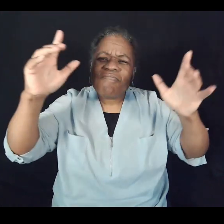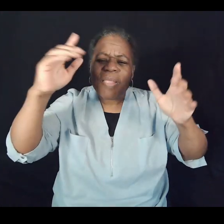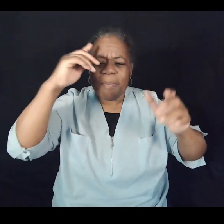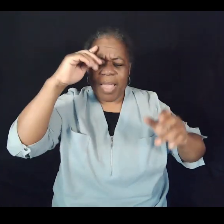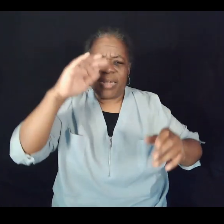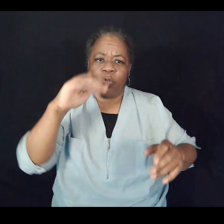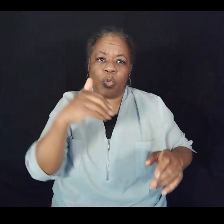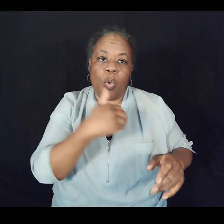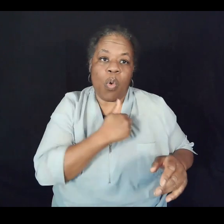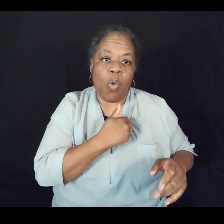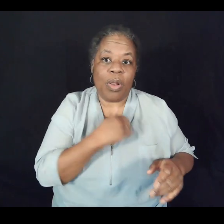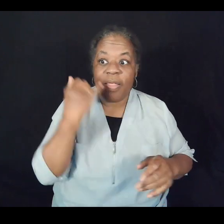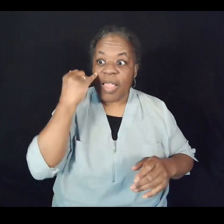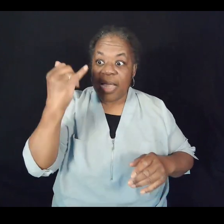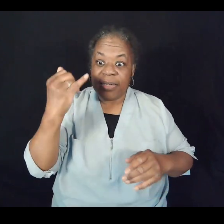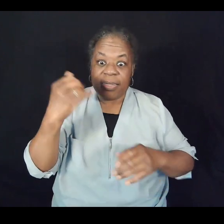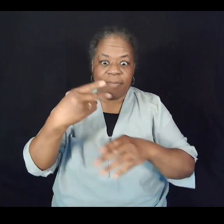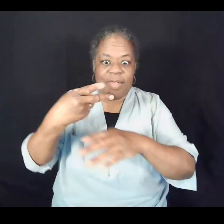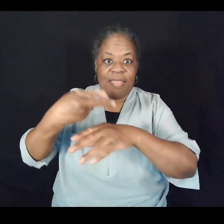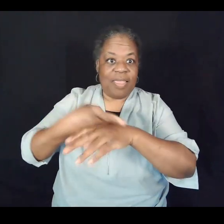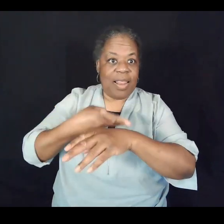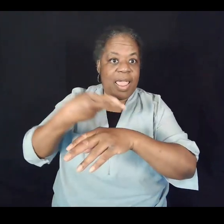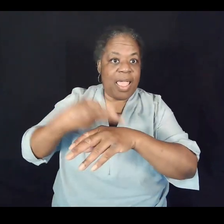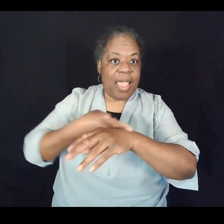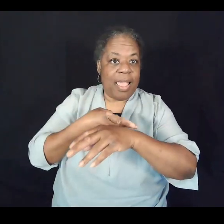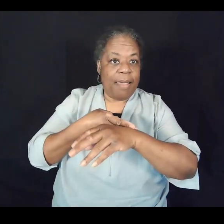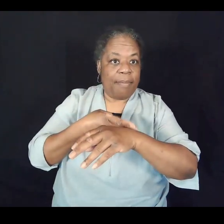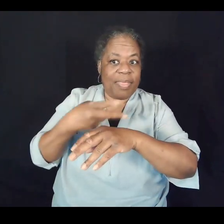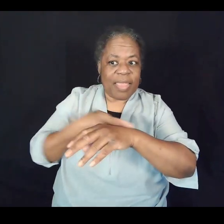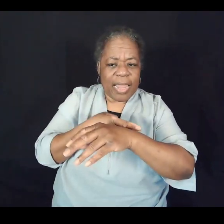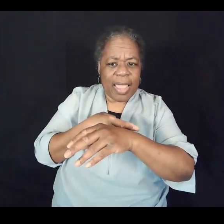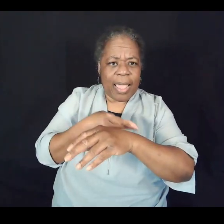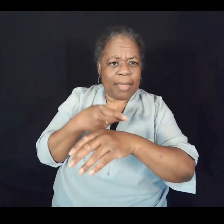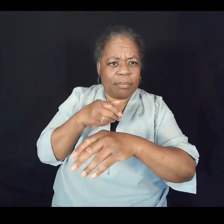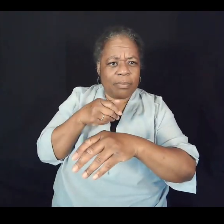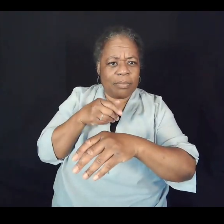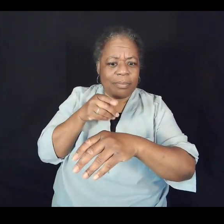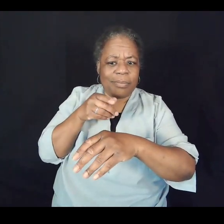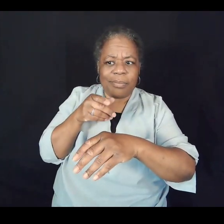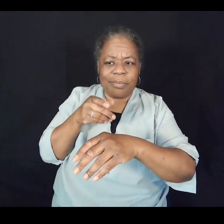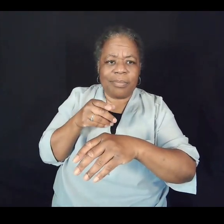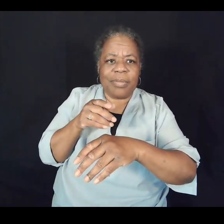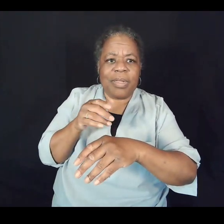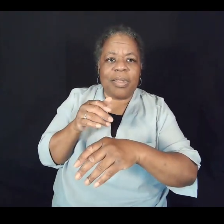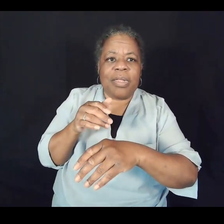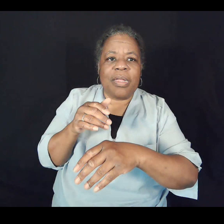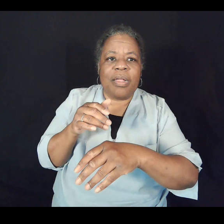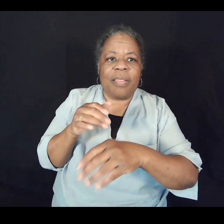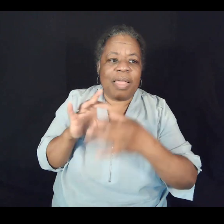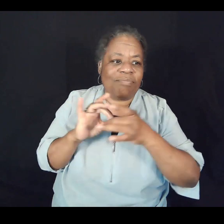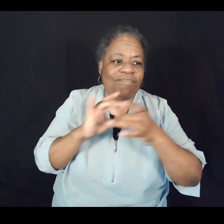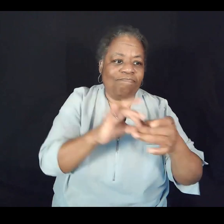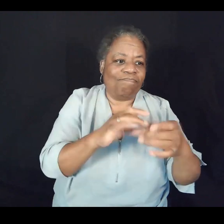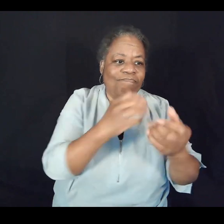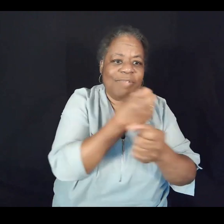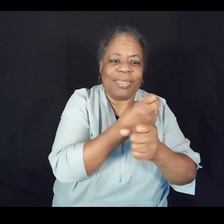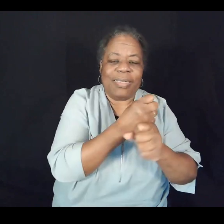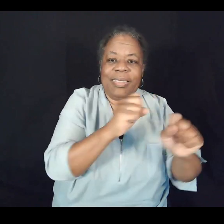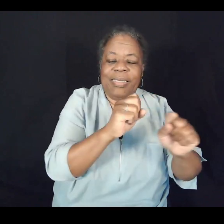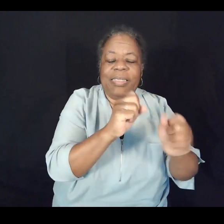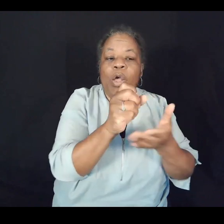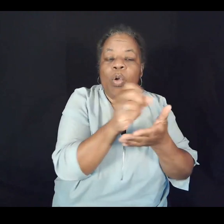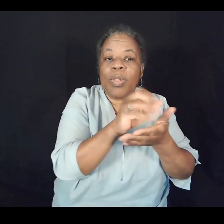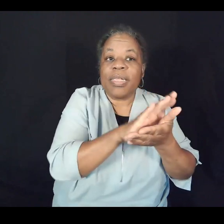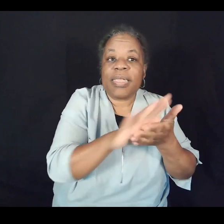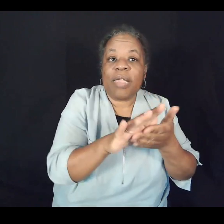First, the idea of the lamb. We should recognize the lamb is for sacred sacrifice in the Old Testament. Also a theme that is picked up in the New